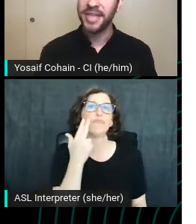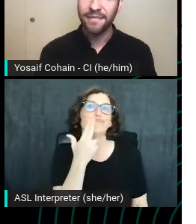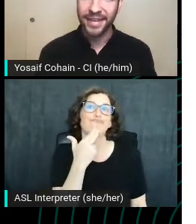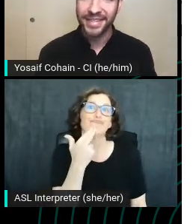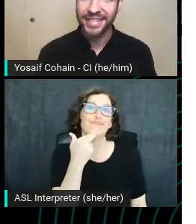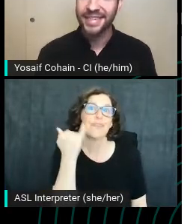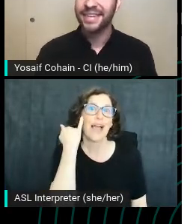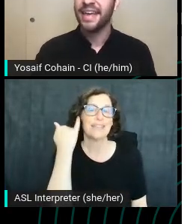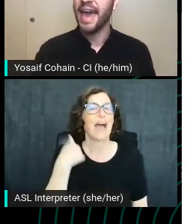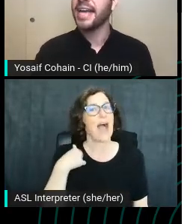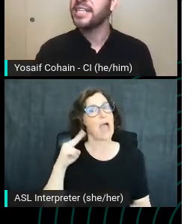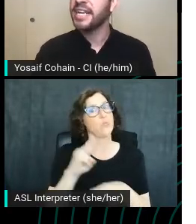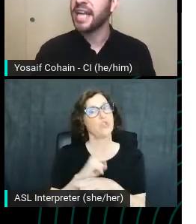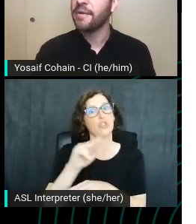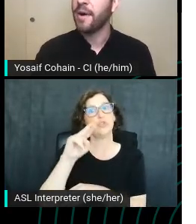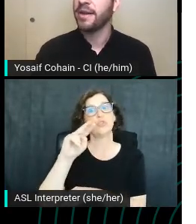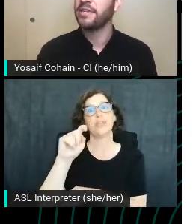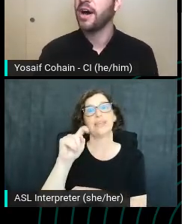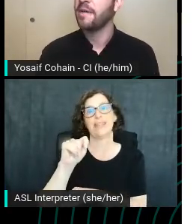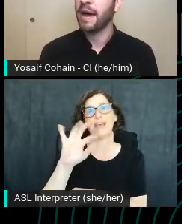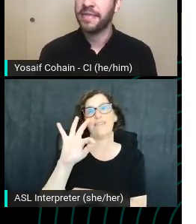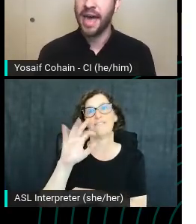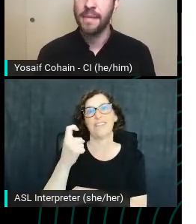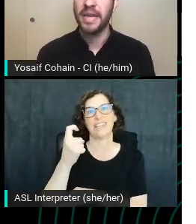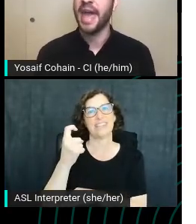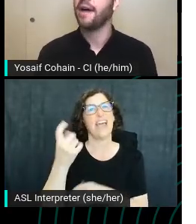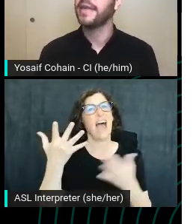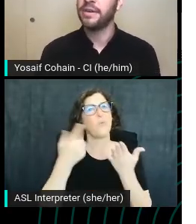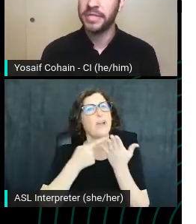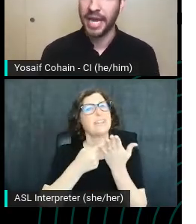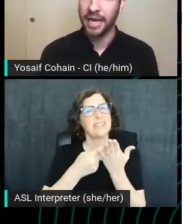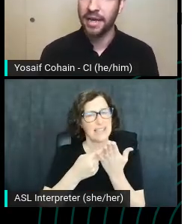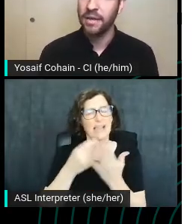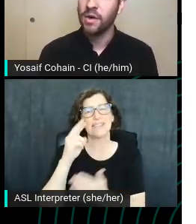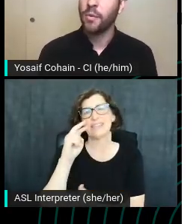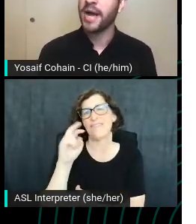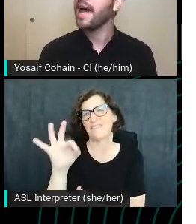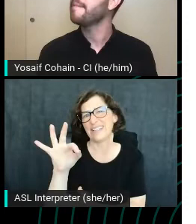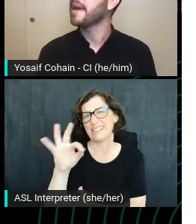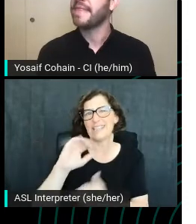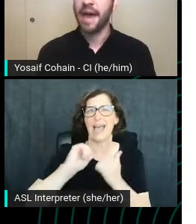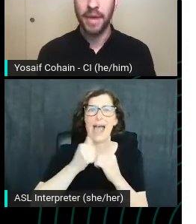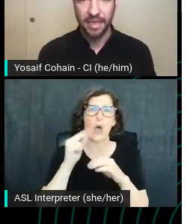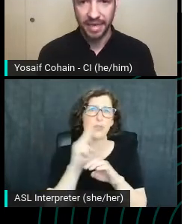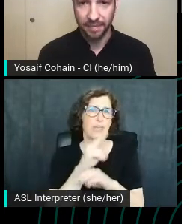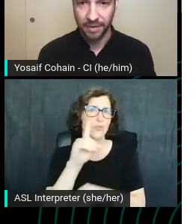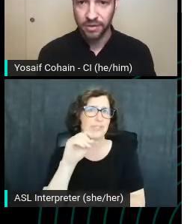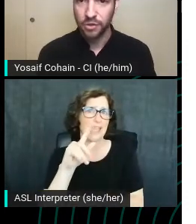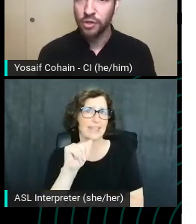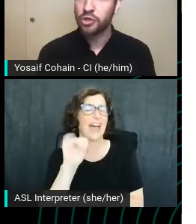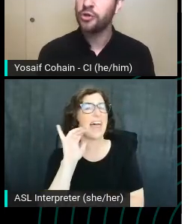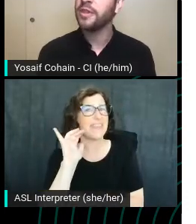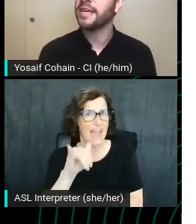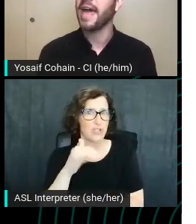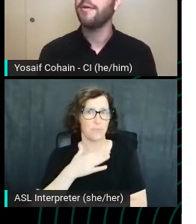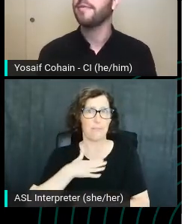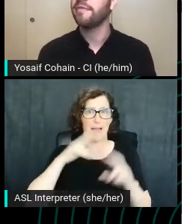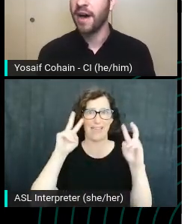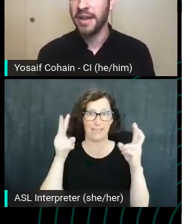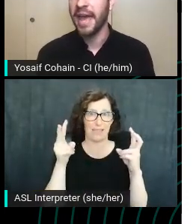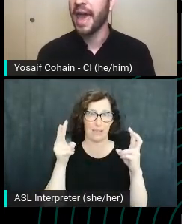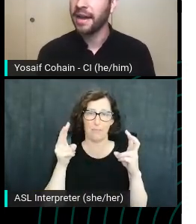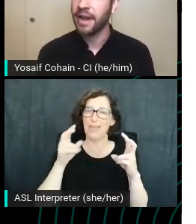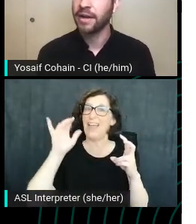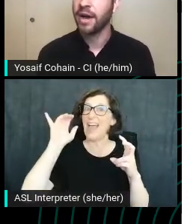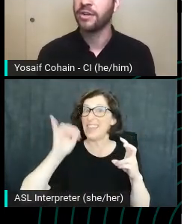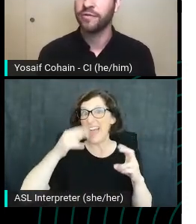I'll use Netflix. As it is, I want to talk about them and how they use data. Why not make that my theme? Surely that will be